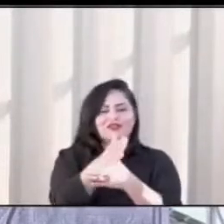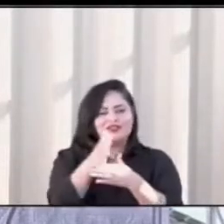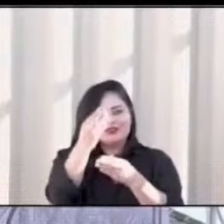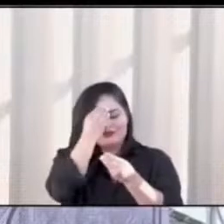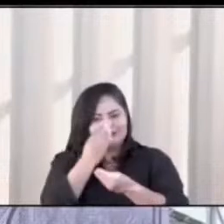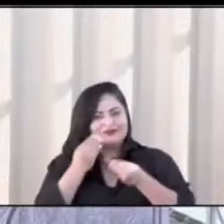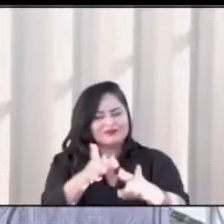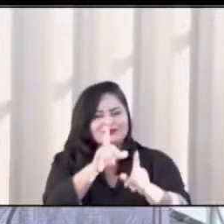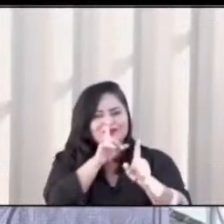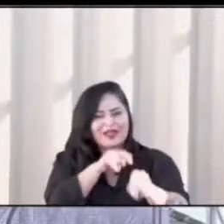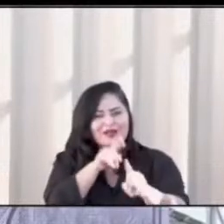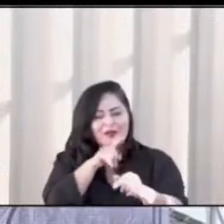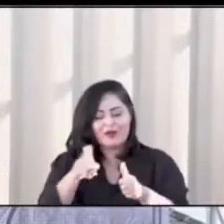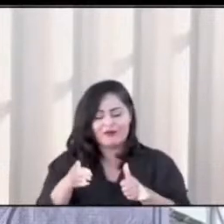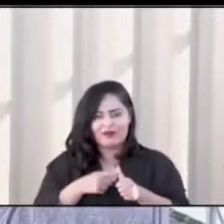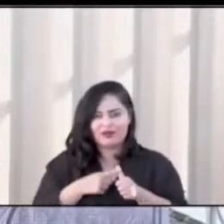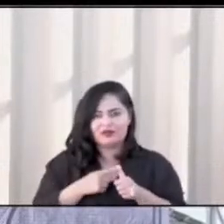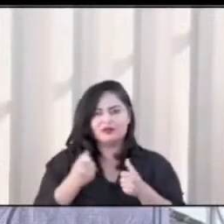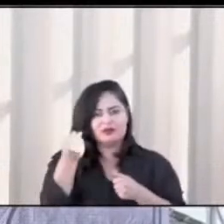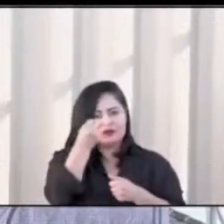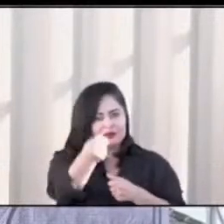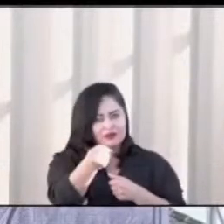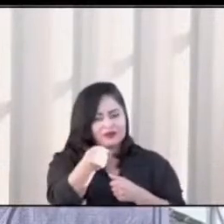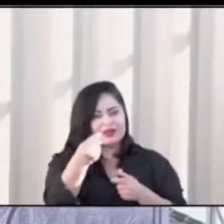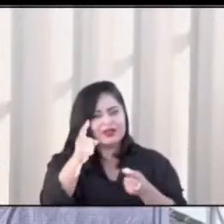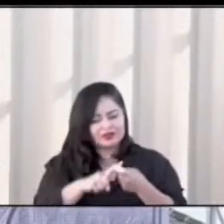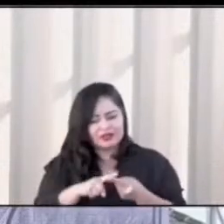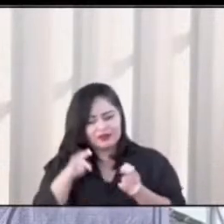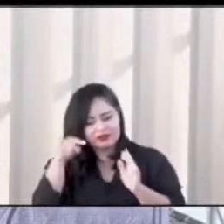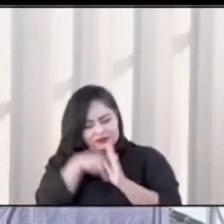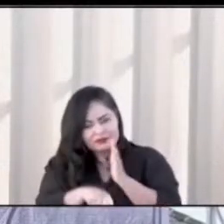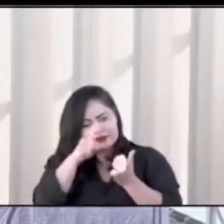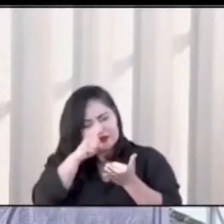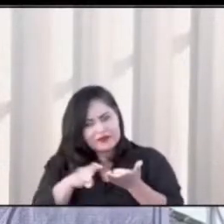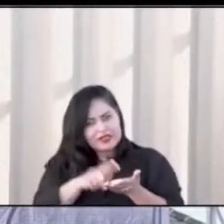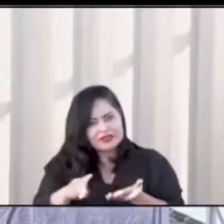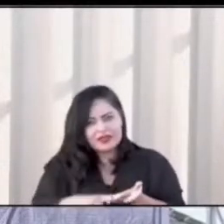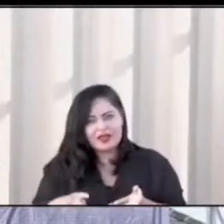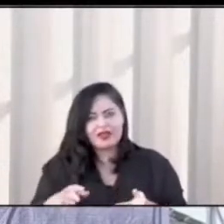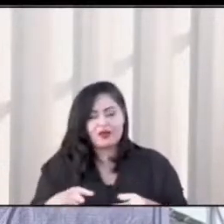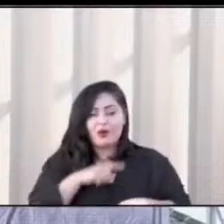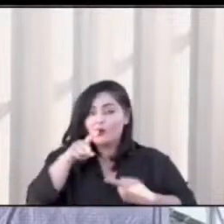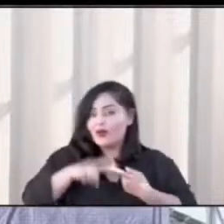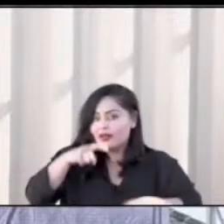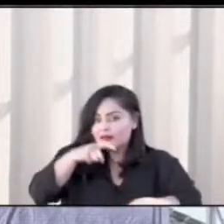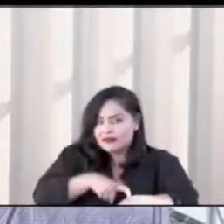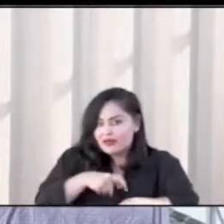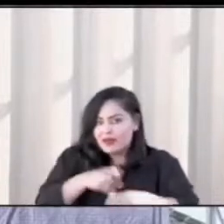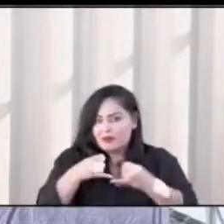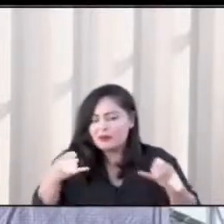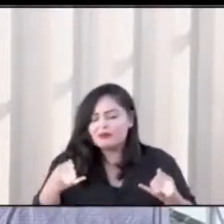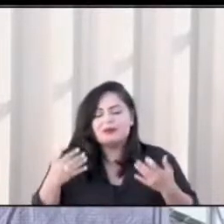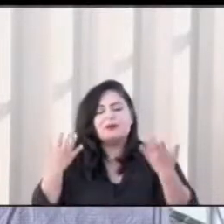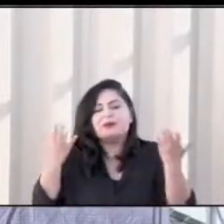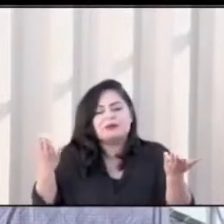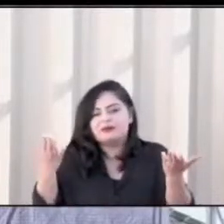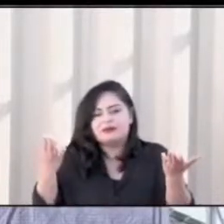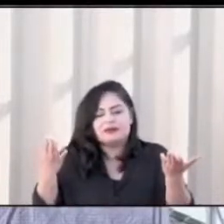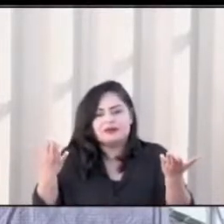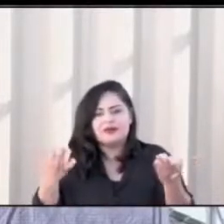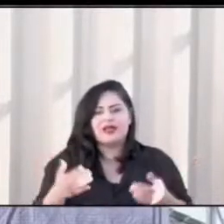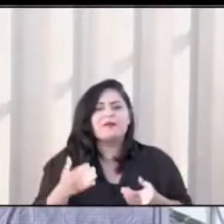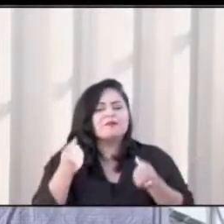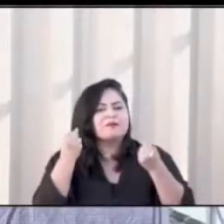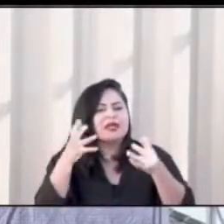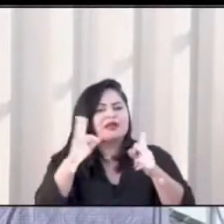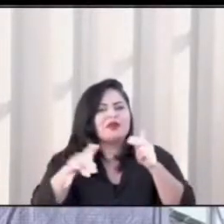we complete a thorough investigation. We have no timeline on when this will occur. There have been many theories